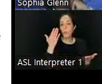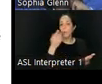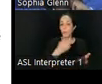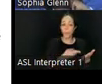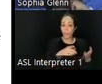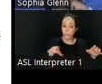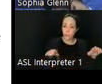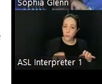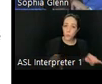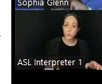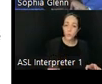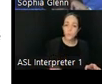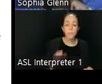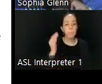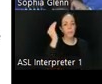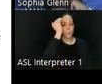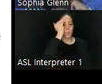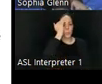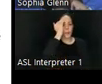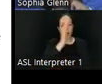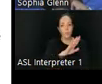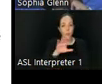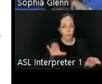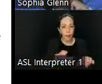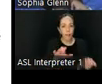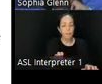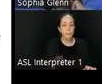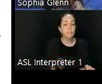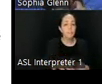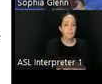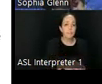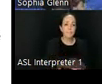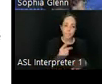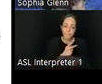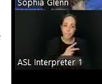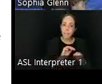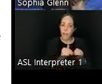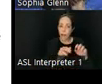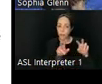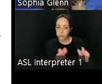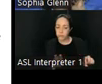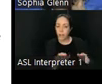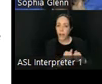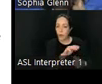being vigilant is where I'm going with what you're doing and how you're doing it. And